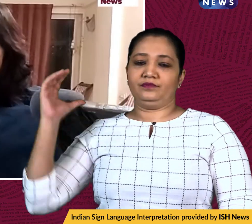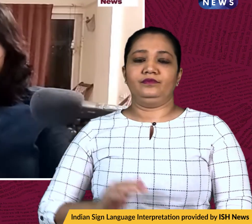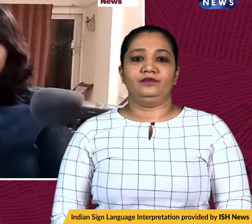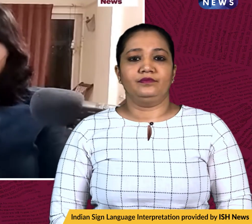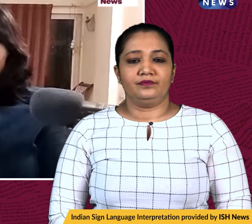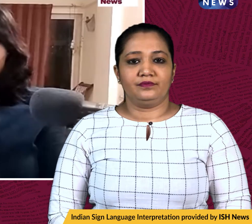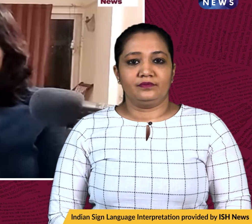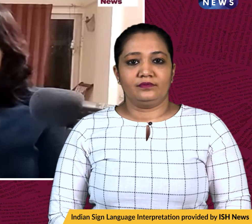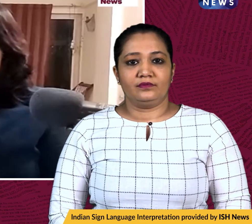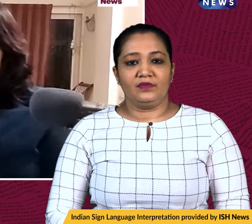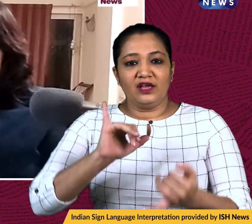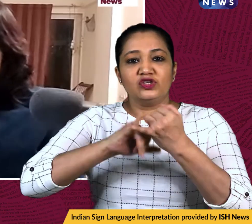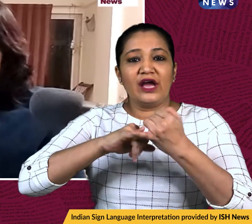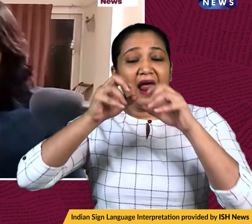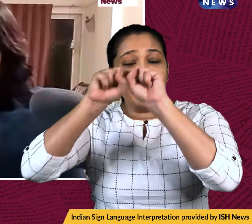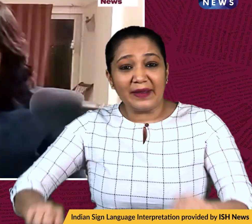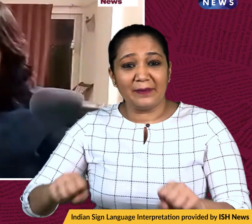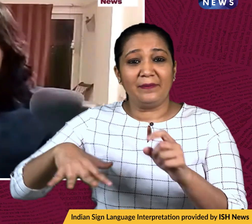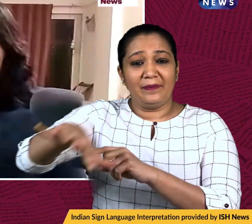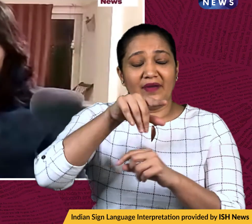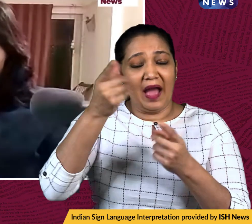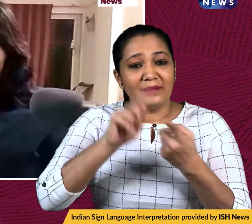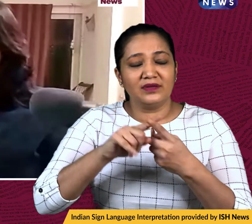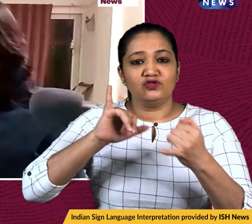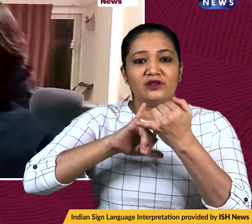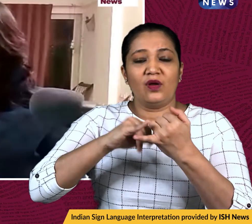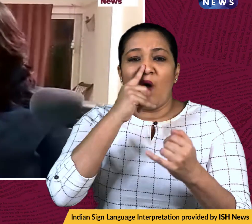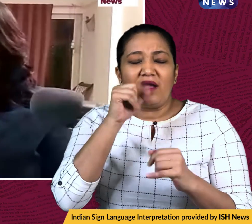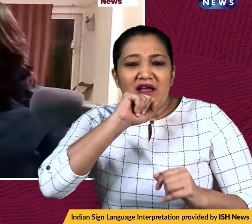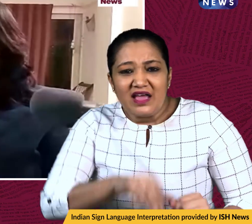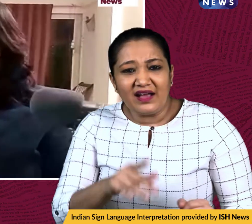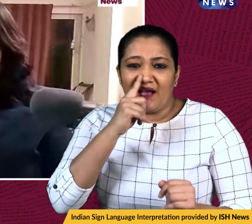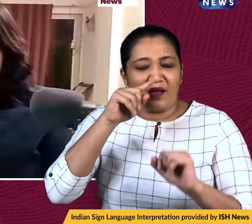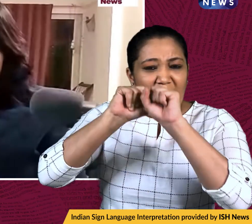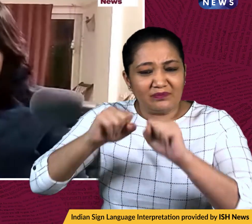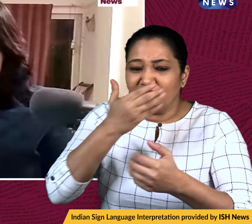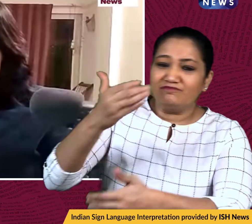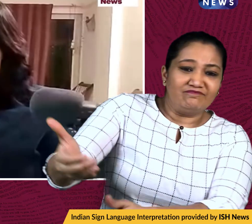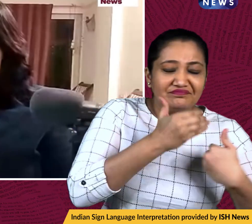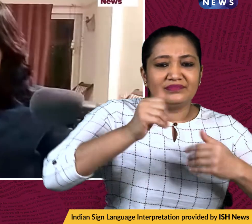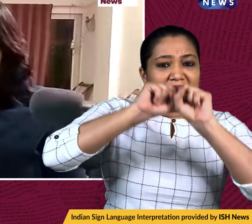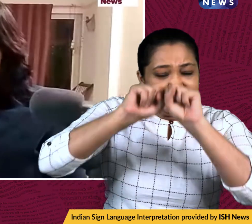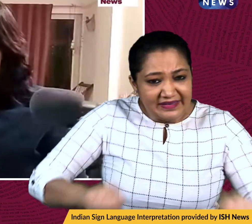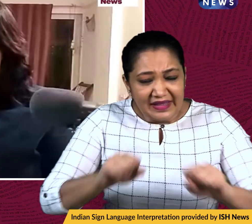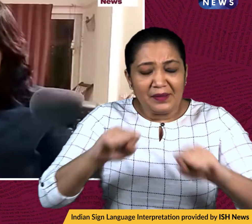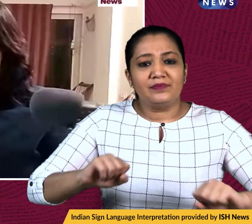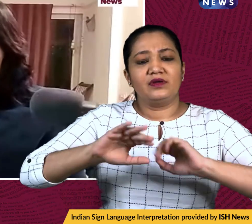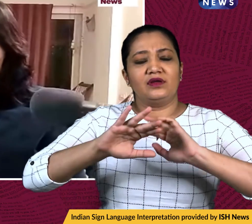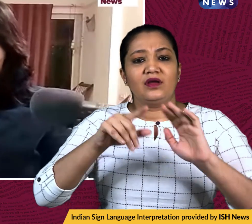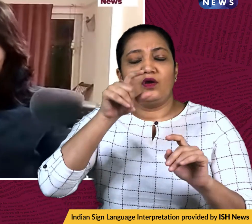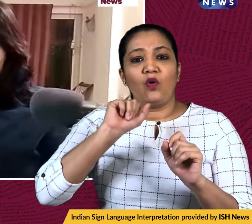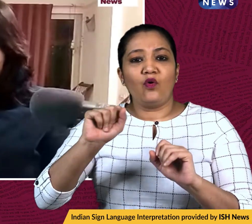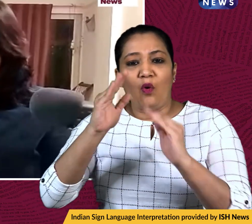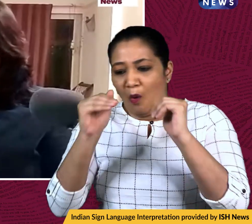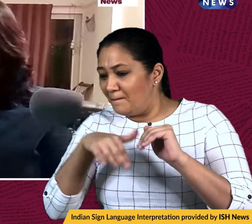An update now in the Shahdara rape assault case. Days after a young woman was abducted, allegedly gang raped